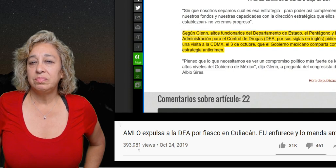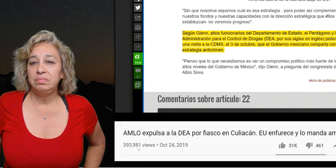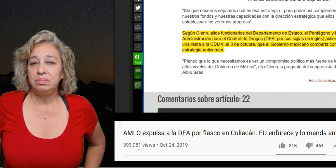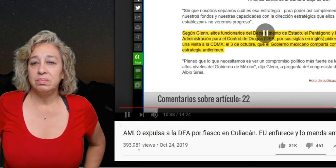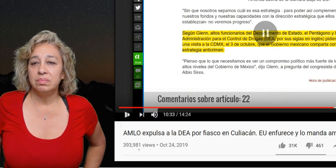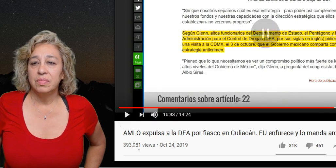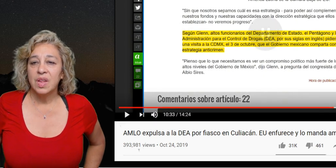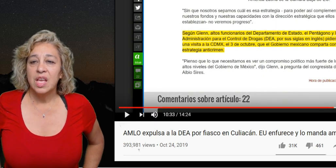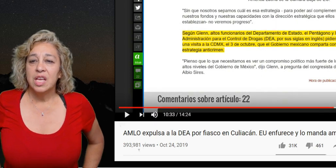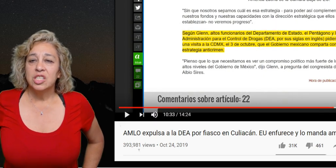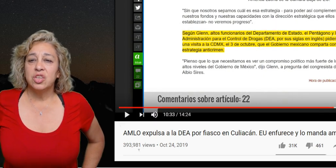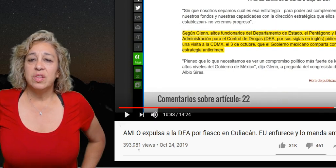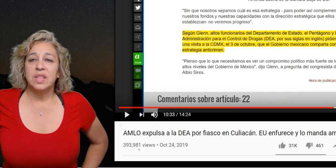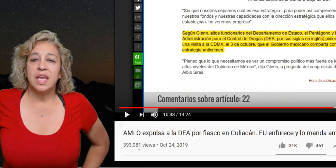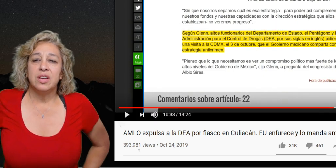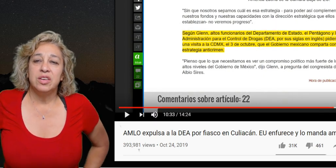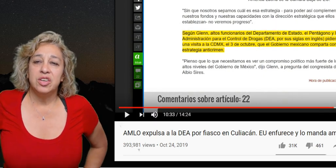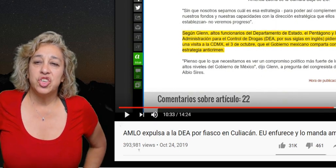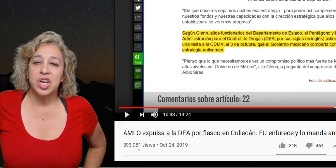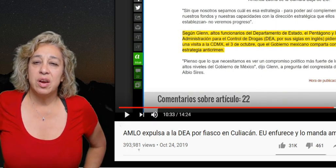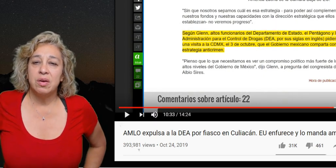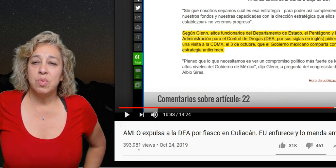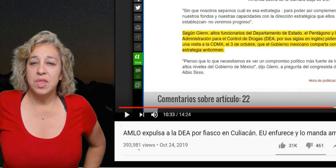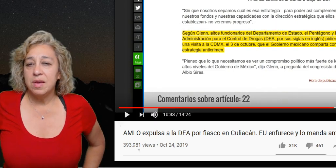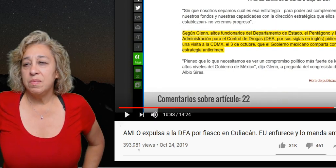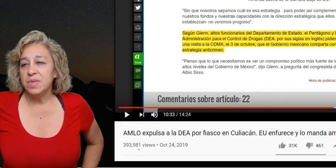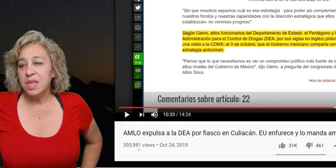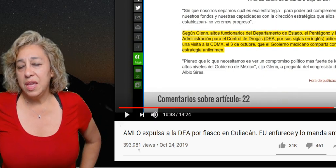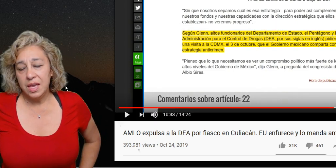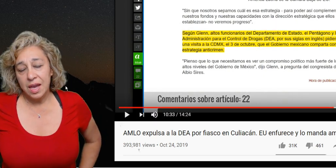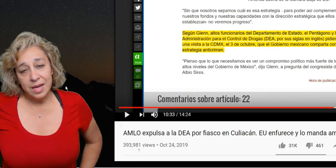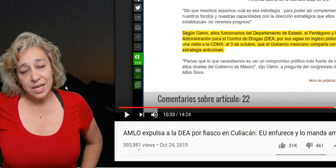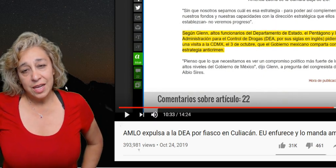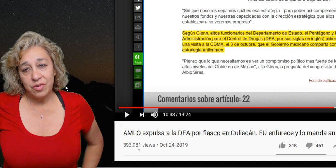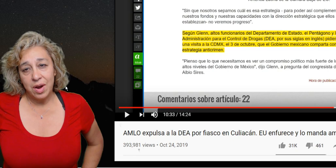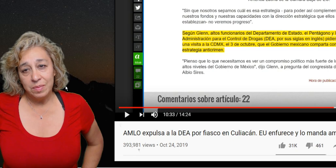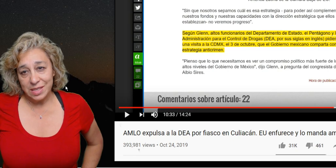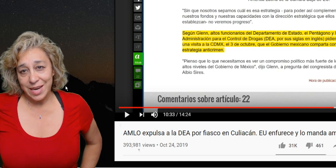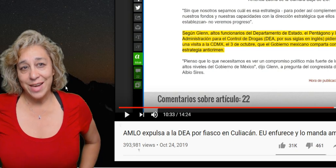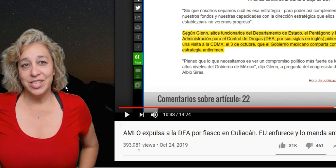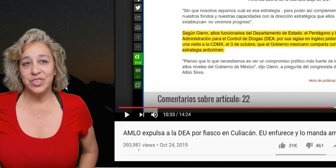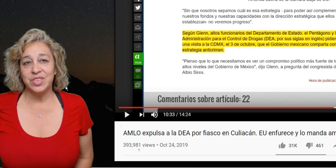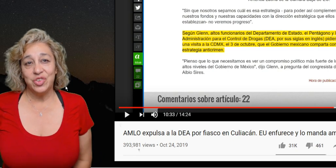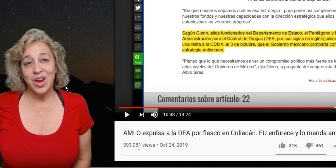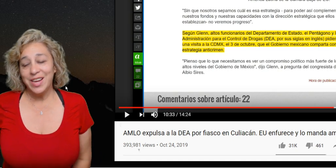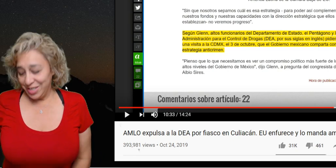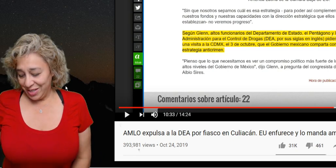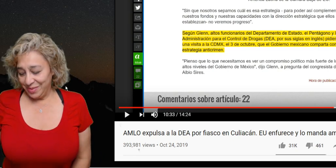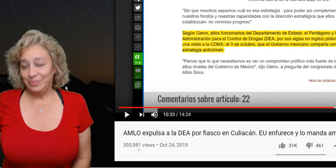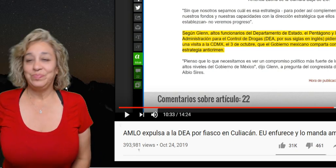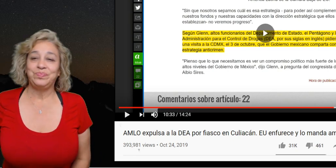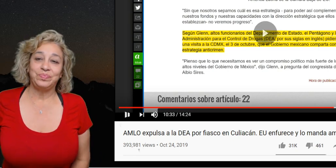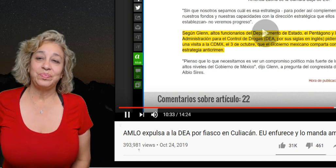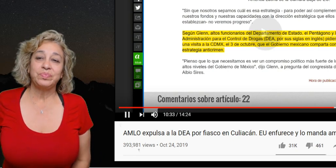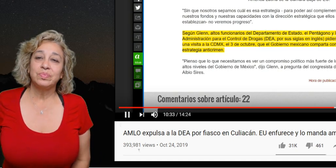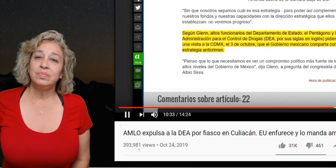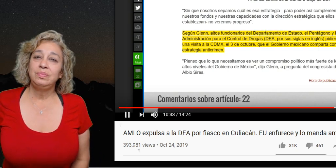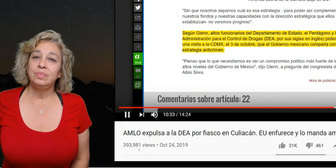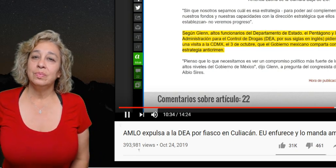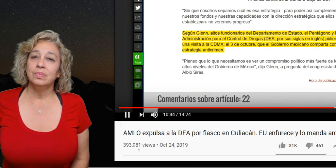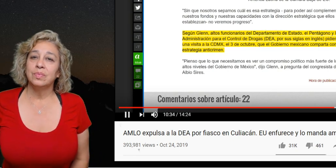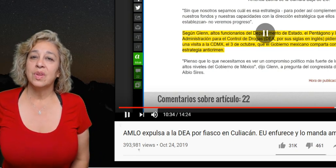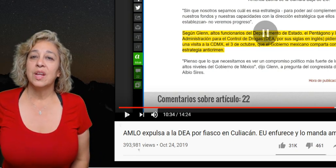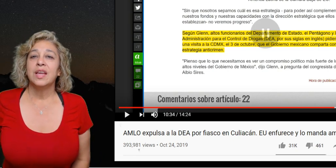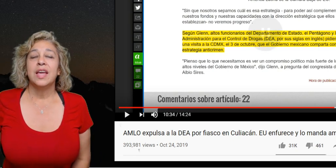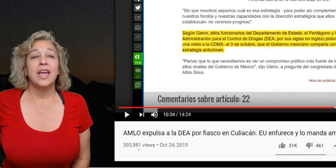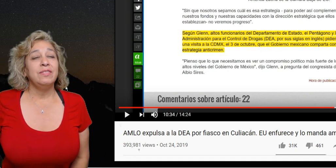anticrimen. So that they could share with them the anti-crime strategy. Y no se les